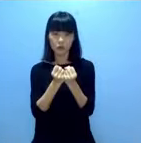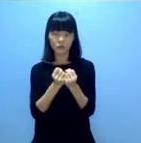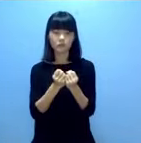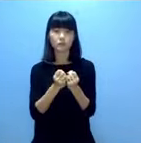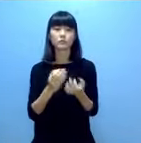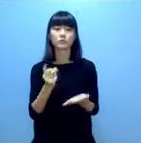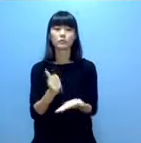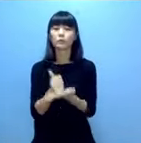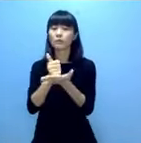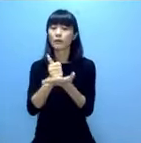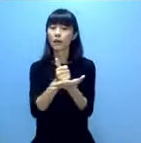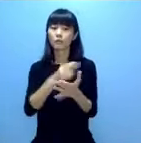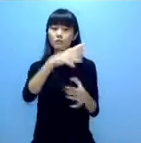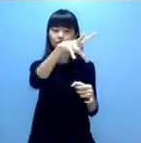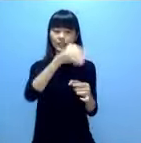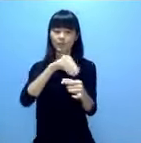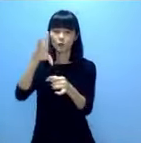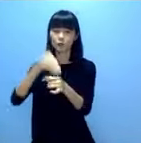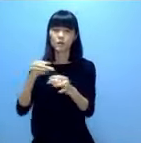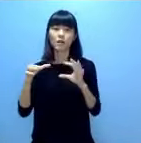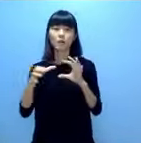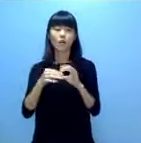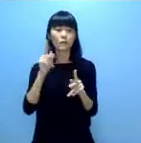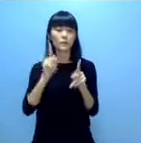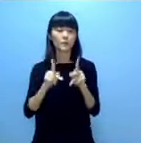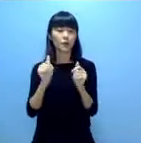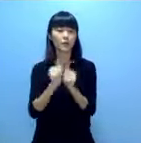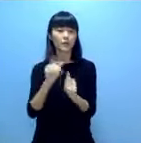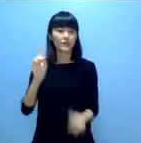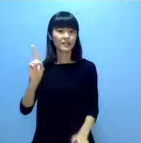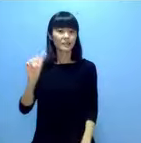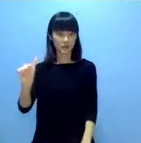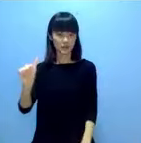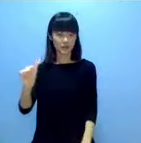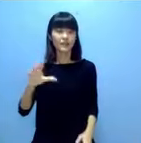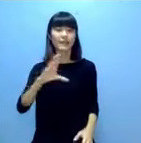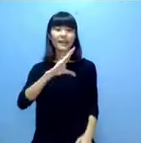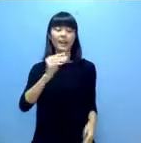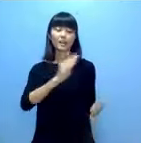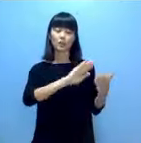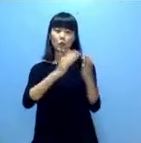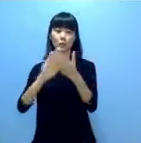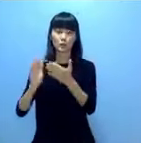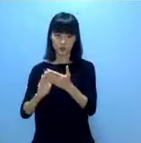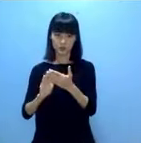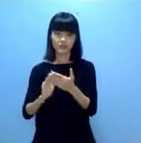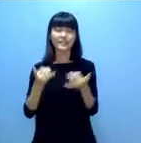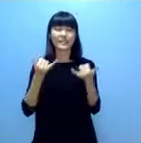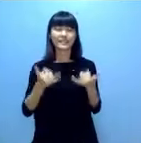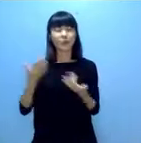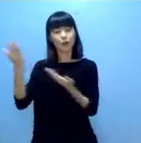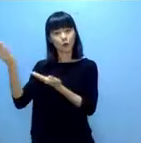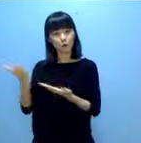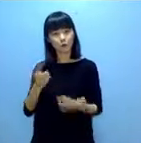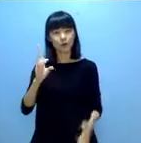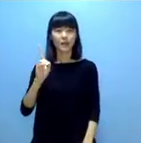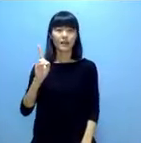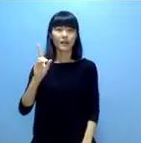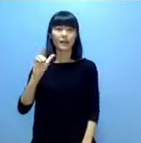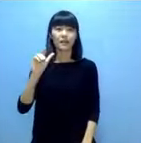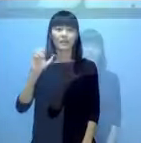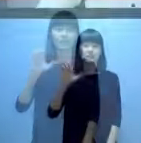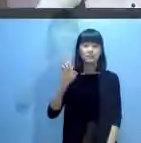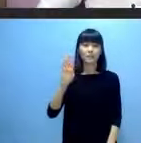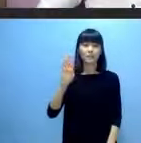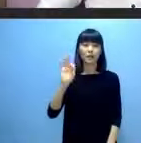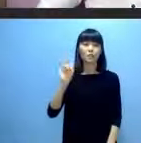with disabilities and the community. I tell you what, I'm going to bring Deborah online and have her tell us a little bit more about the work they do. Hi,